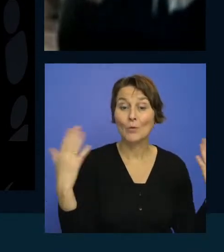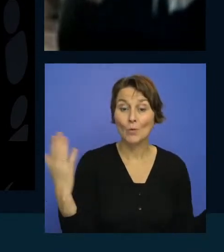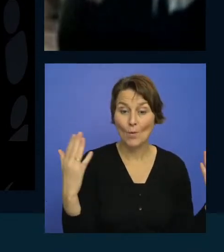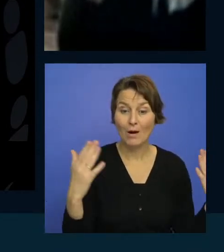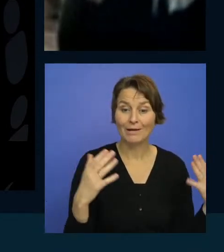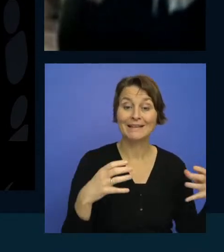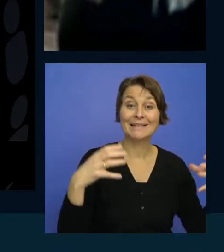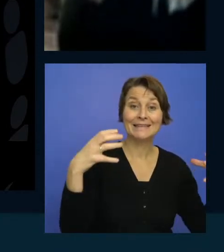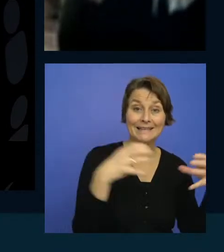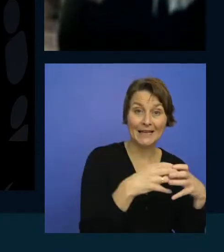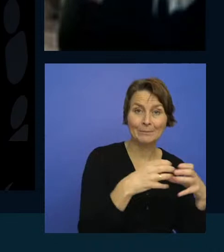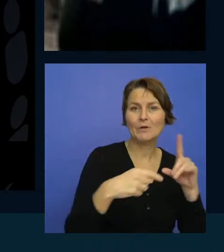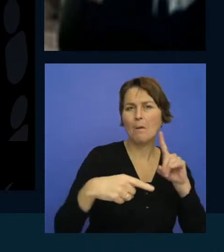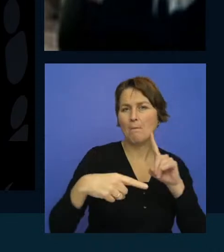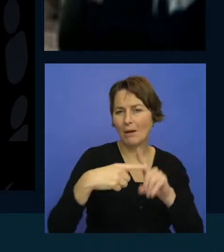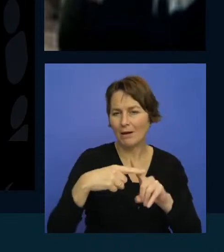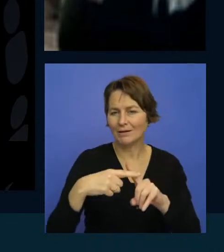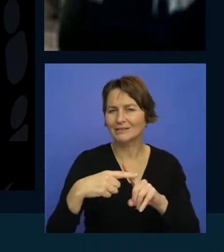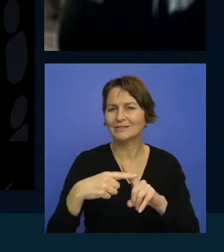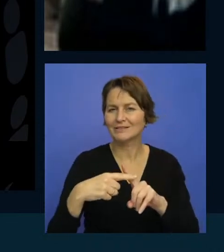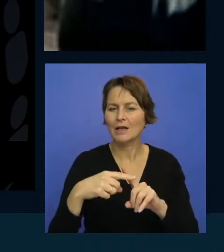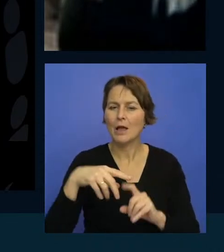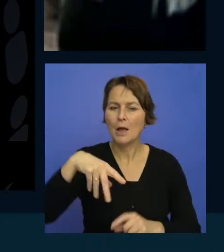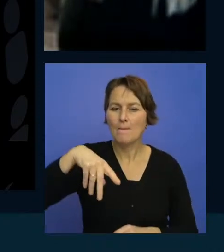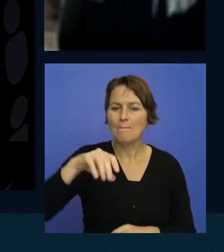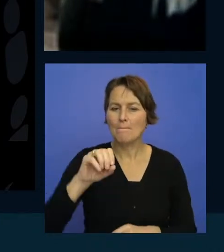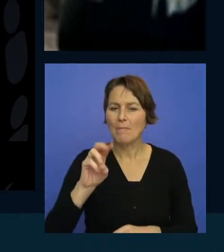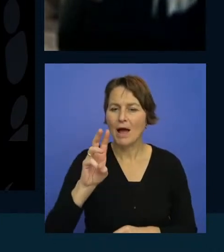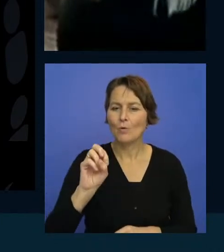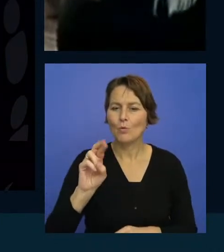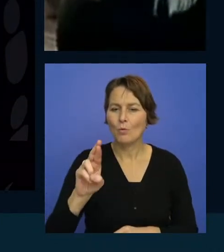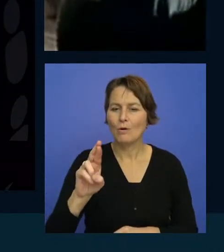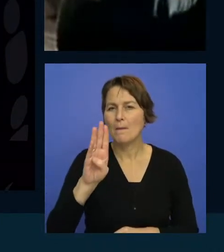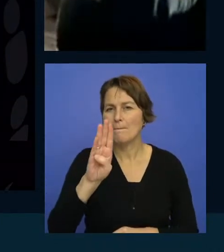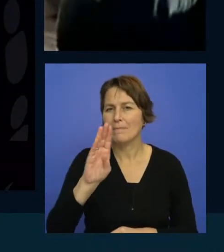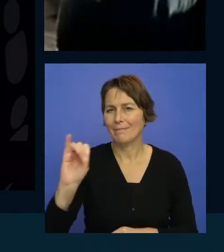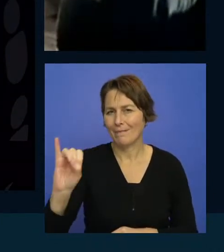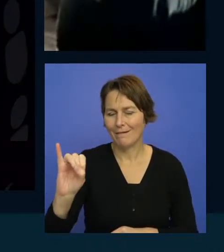a relationship that I feel is really worth exploring.